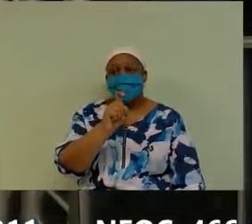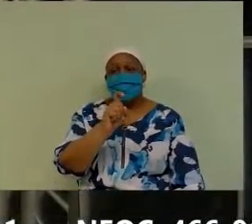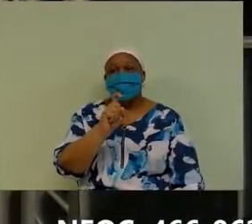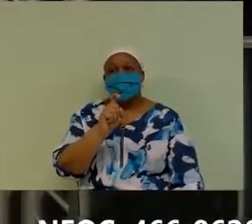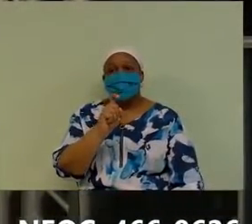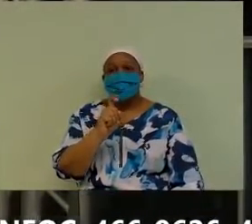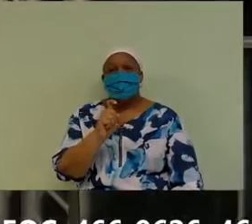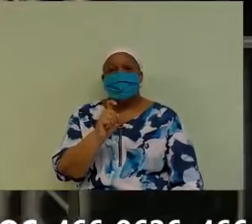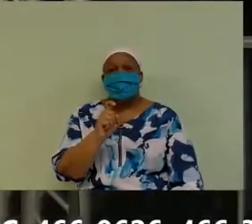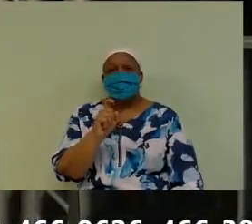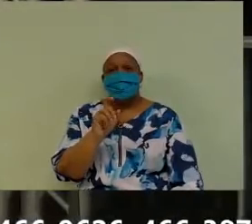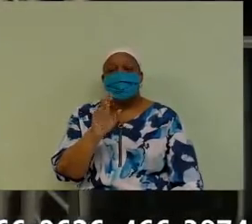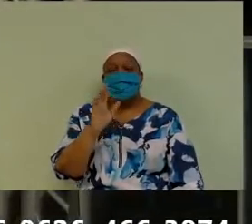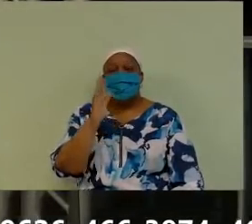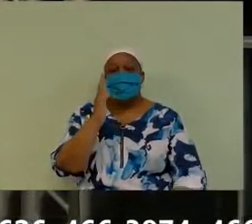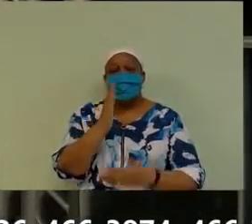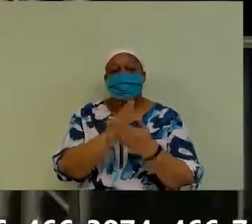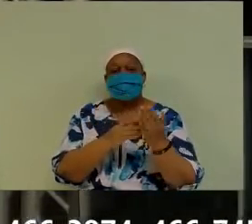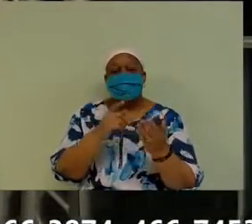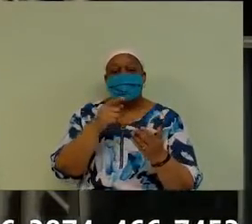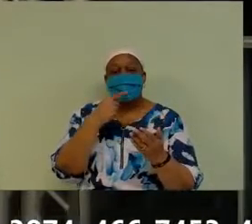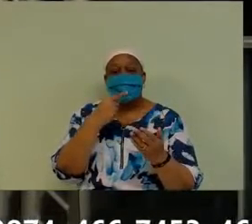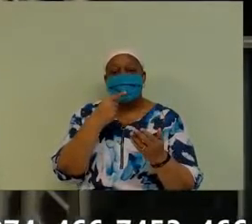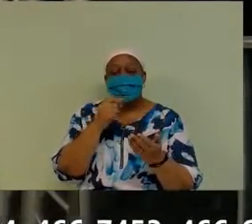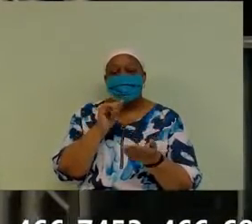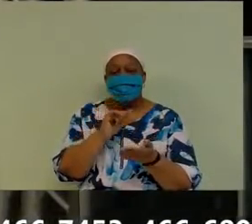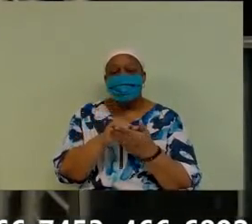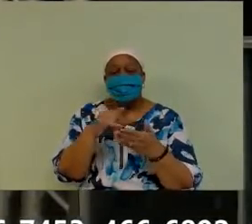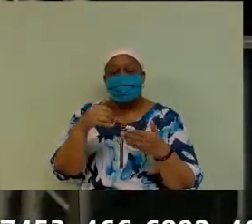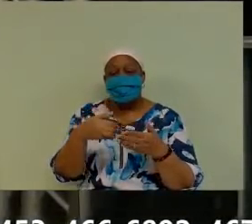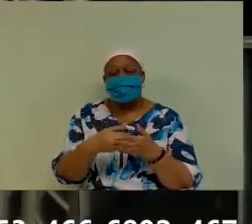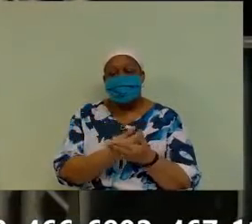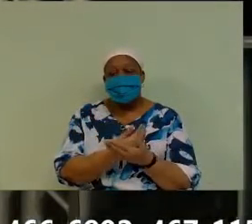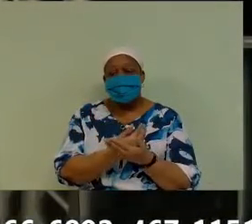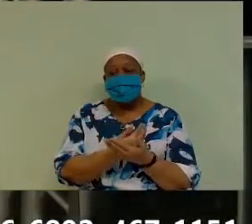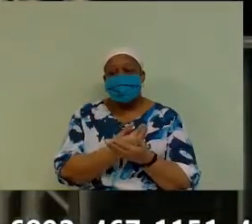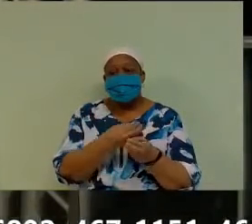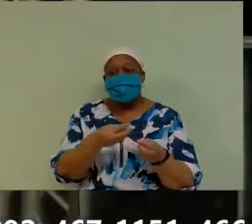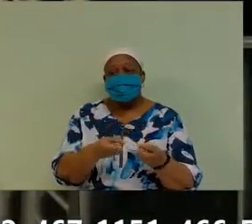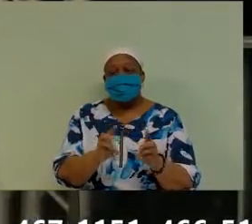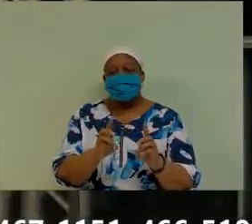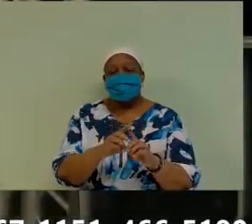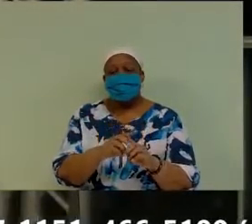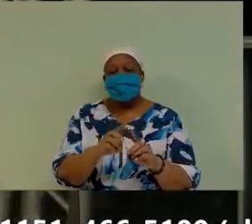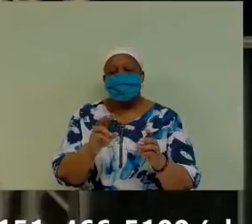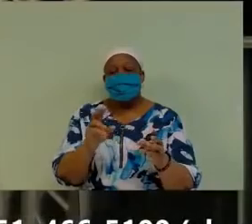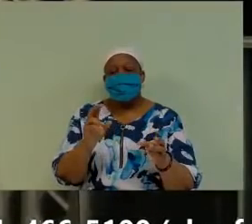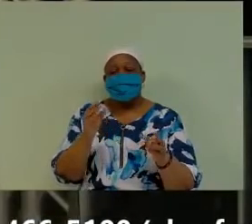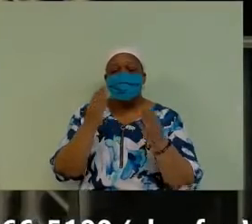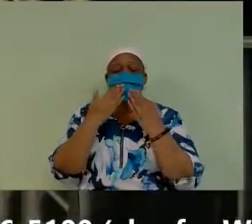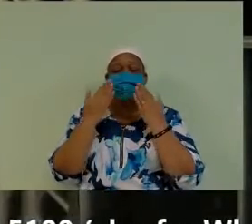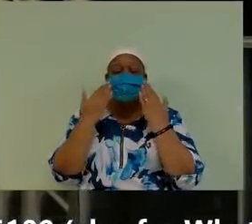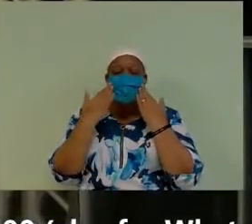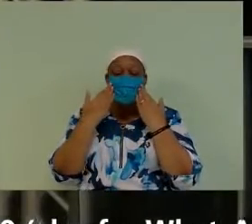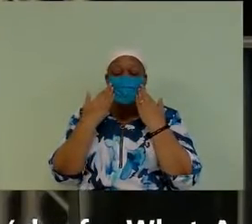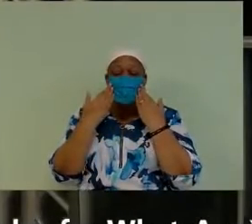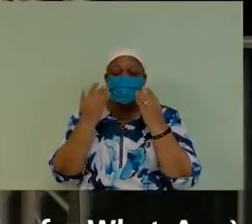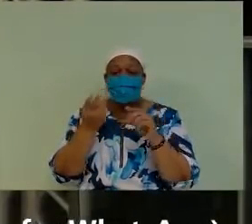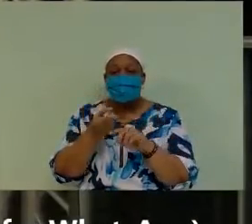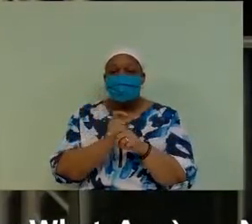I was told there are new guidelines about masks from the World Health